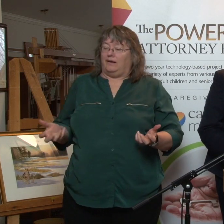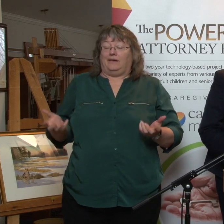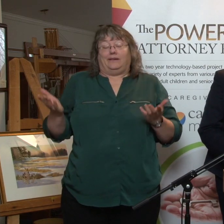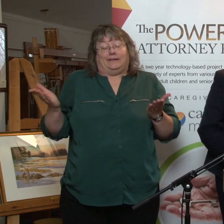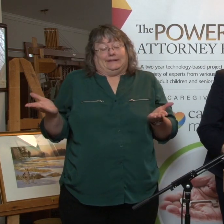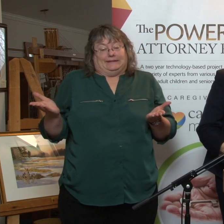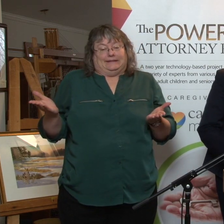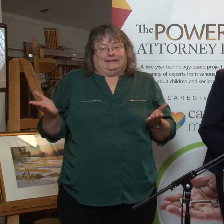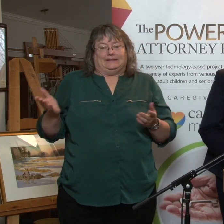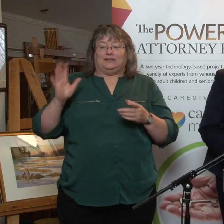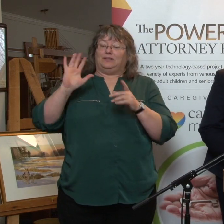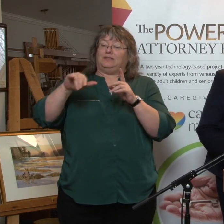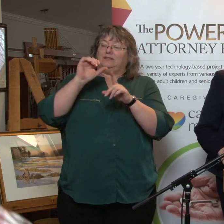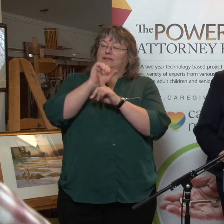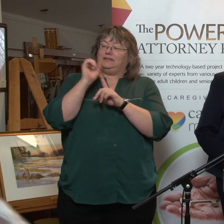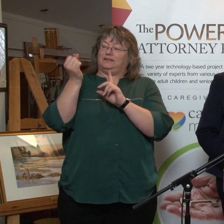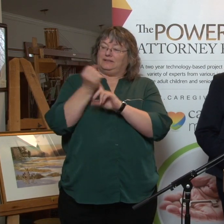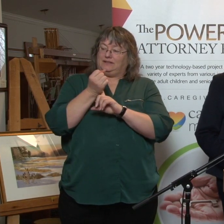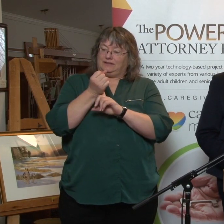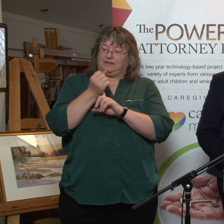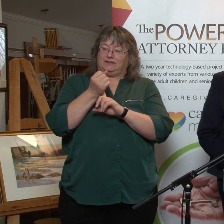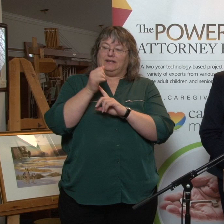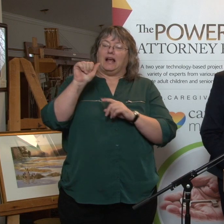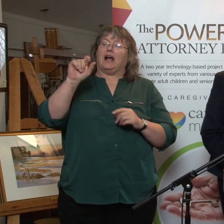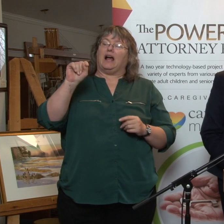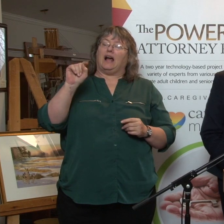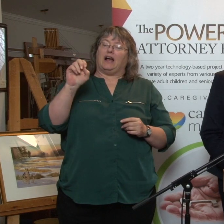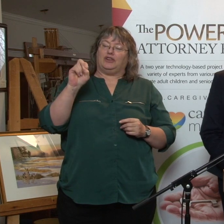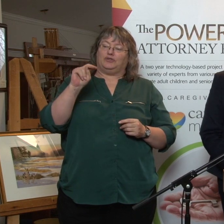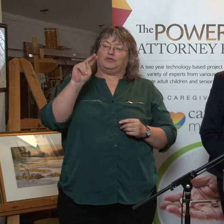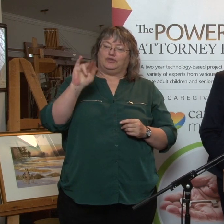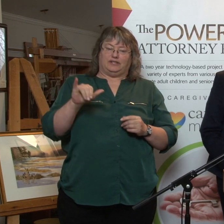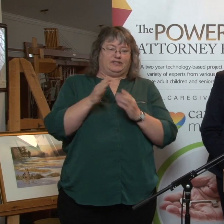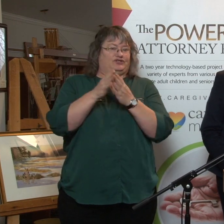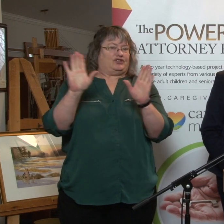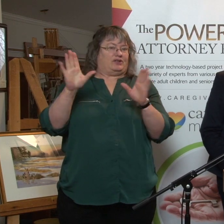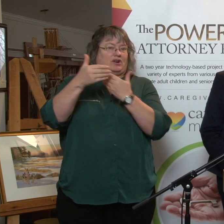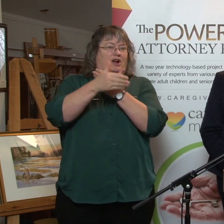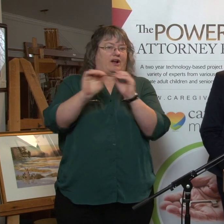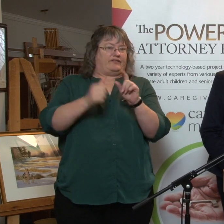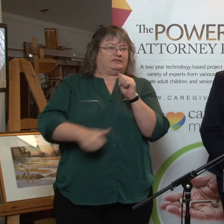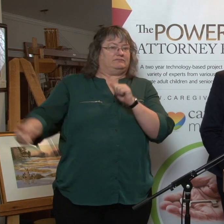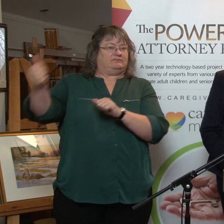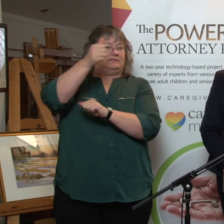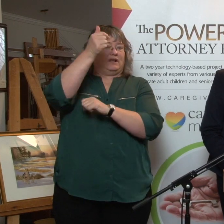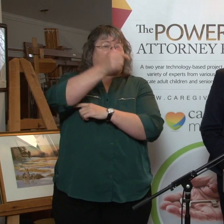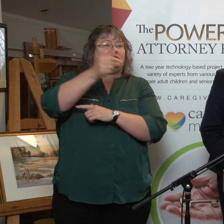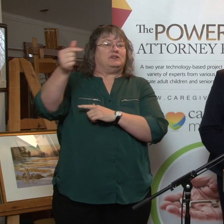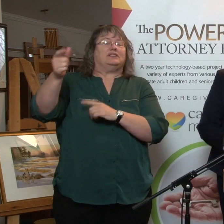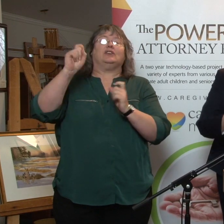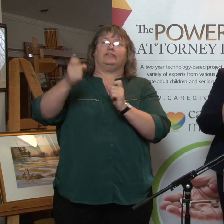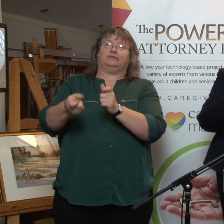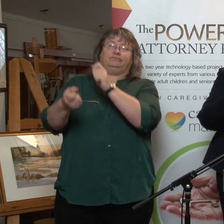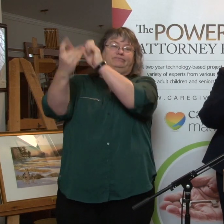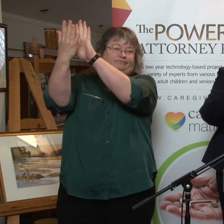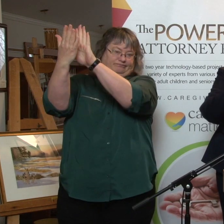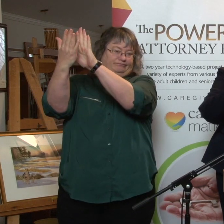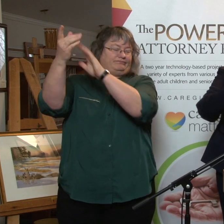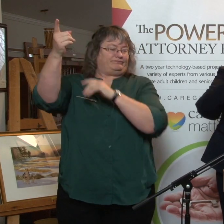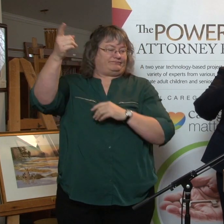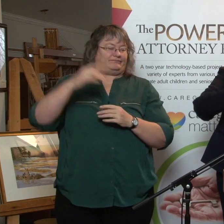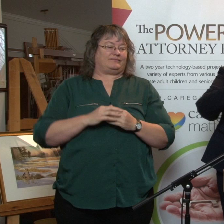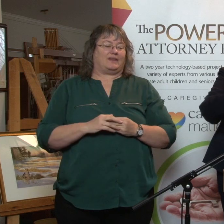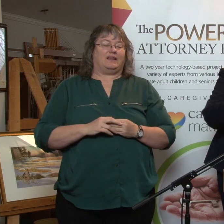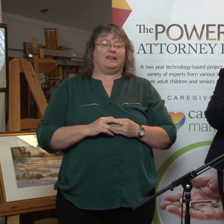this situation, what has to happen is the Attorney General's office is the one that you have to go to. So if there's